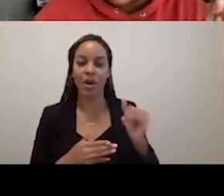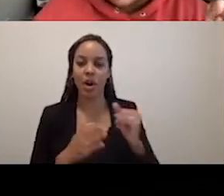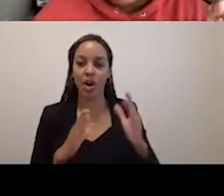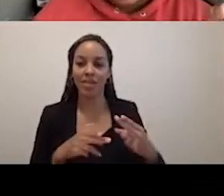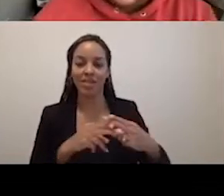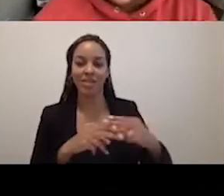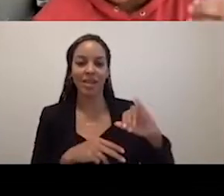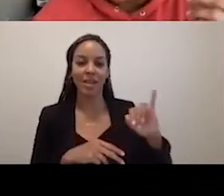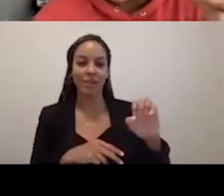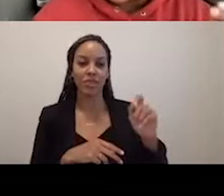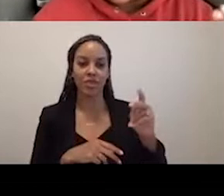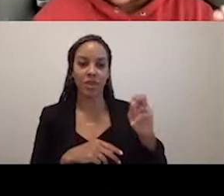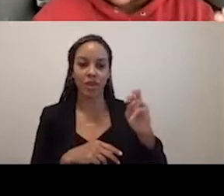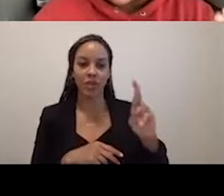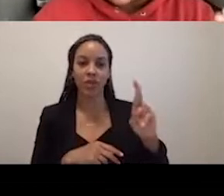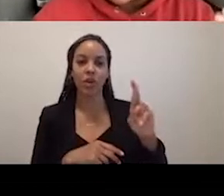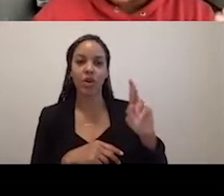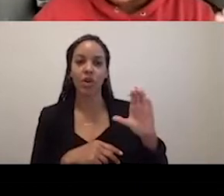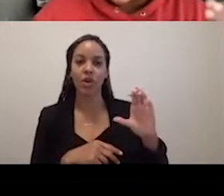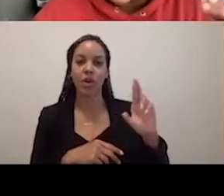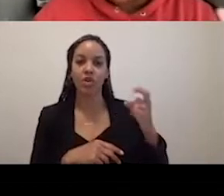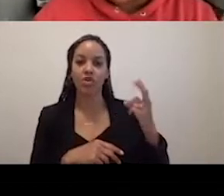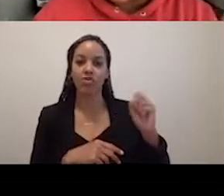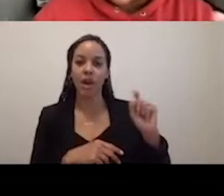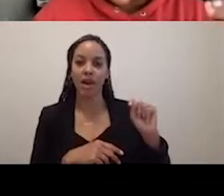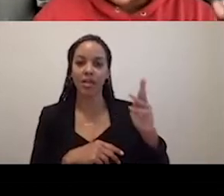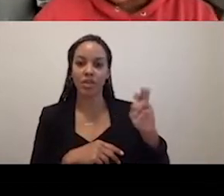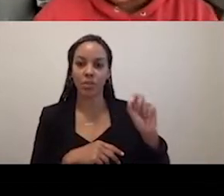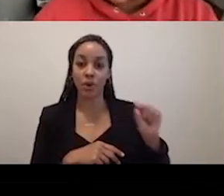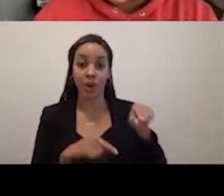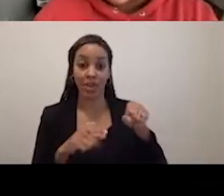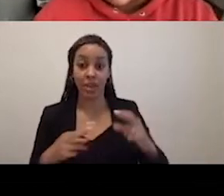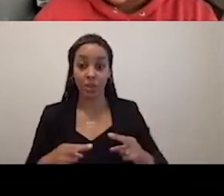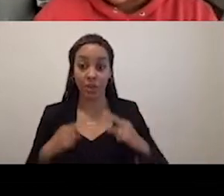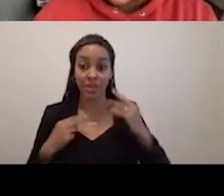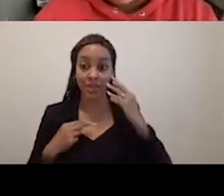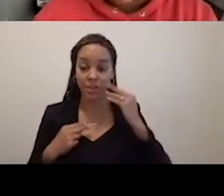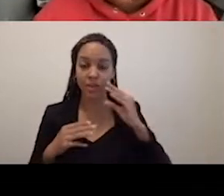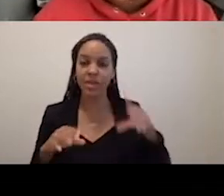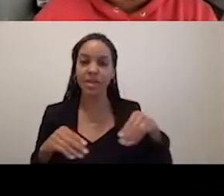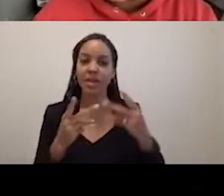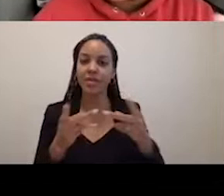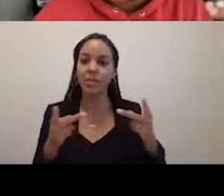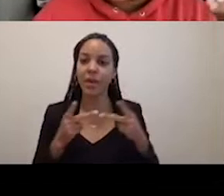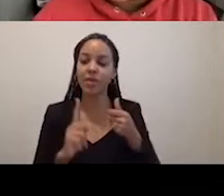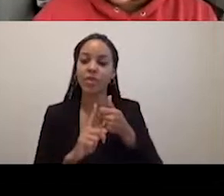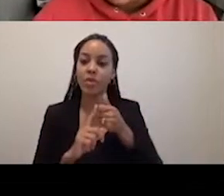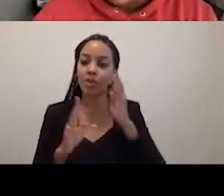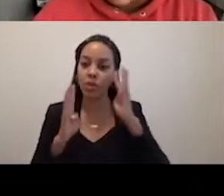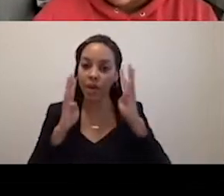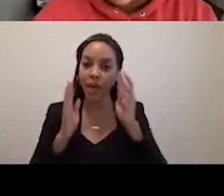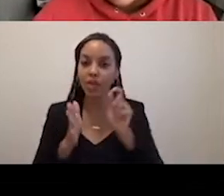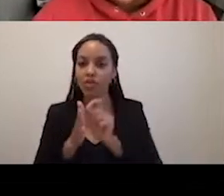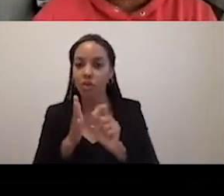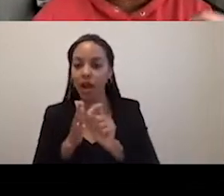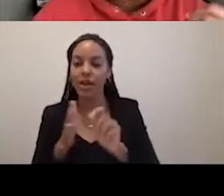Elizabeth Kreisberg. This residency experience gave her the space to not only create and write songs, but to bring her son with